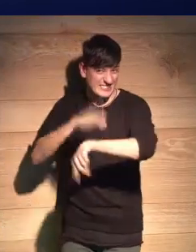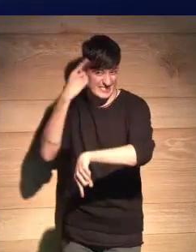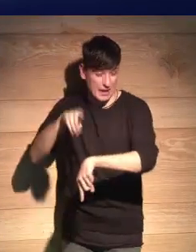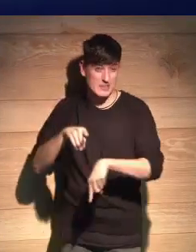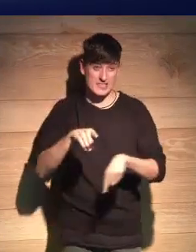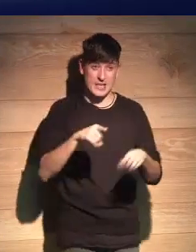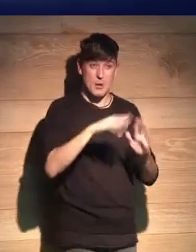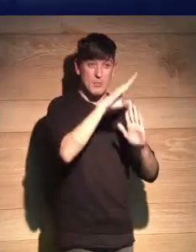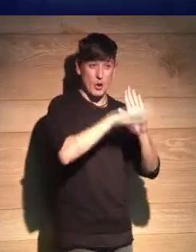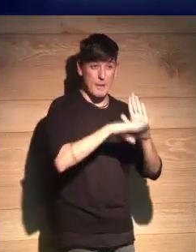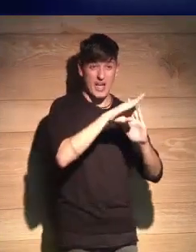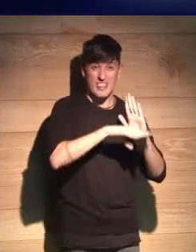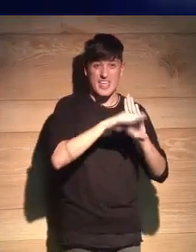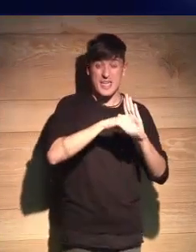is